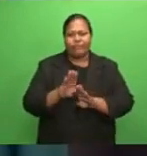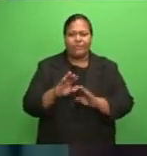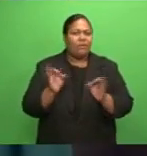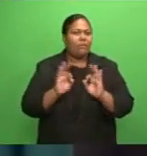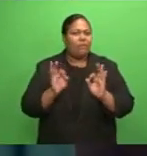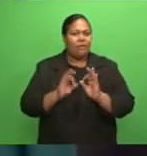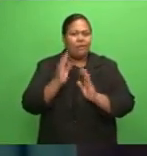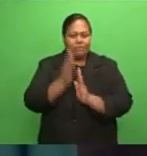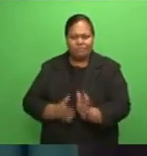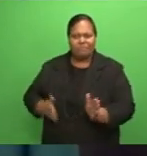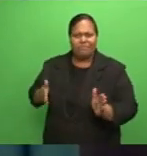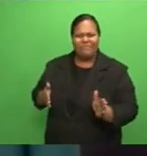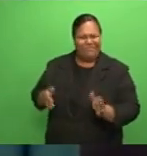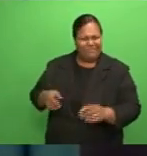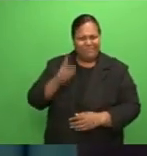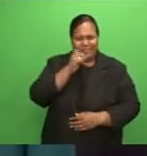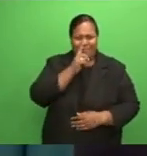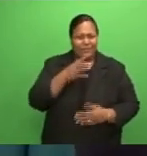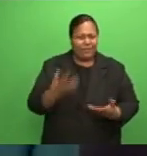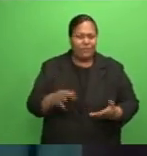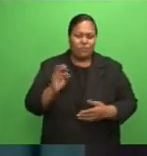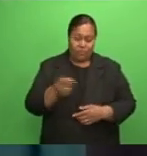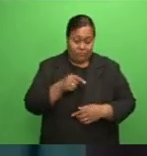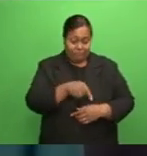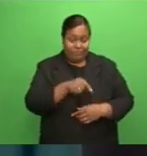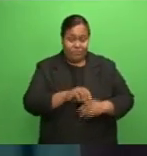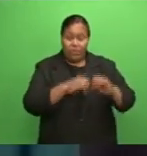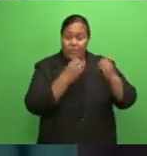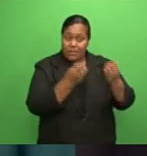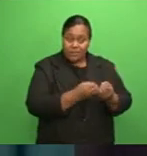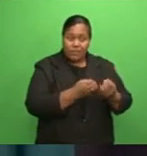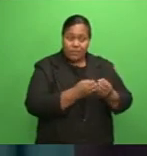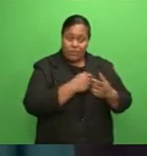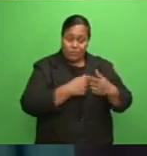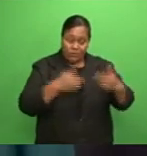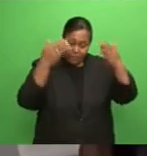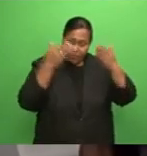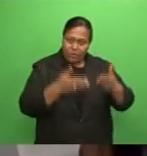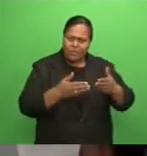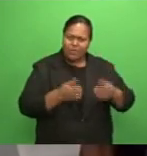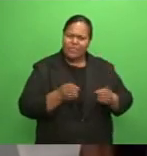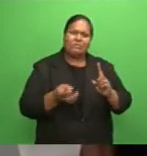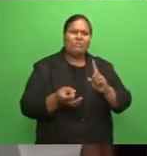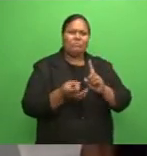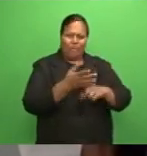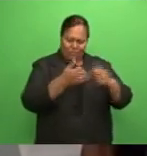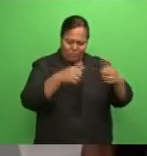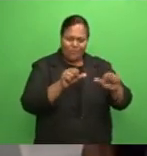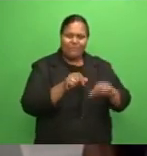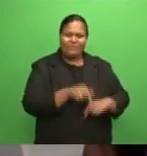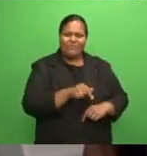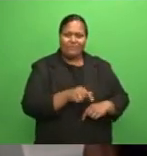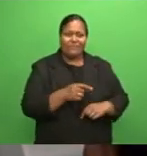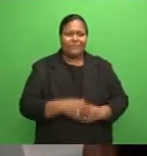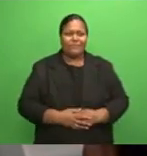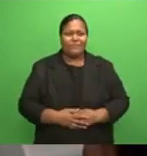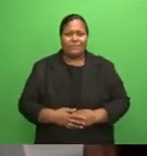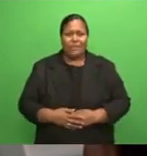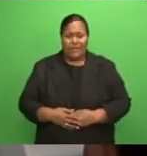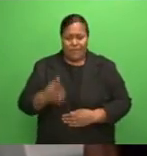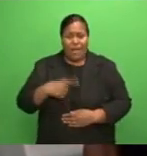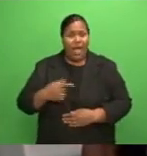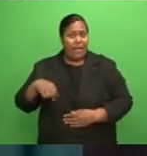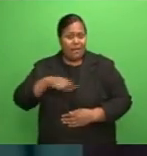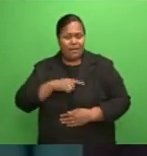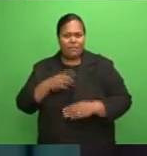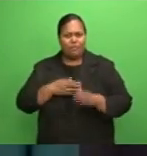Sai Prama Foundation, they're focusing on health of especially children. And ours is more broad because we are a